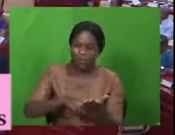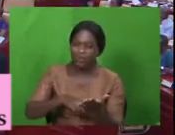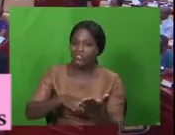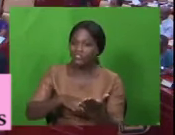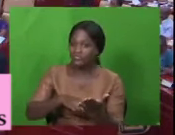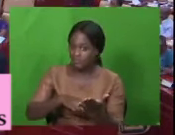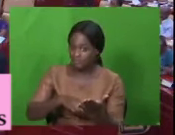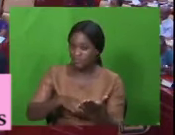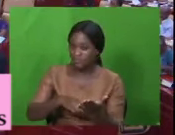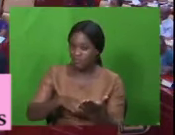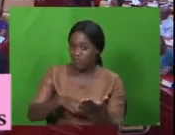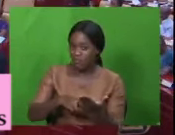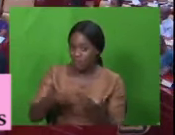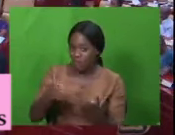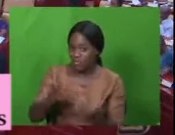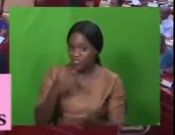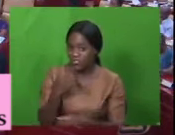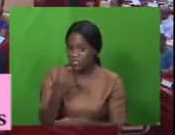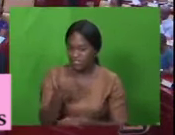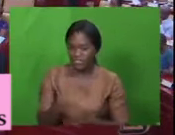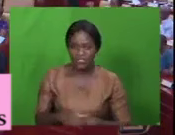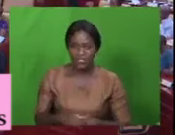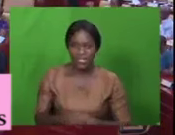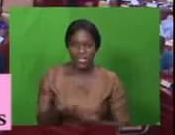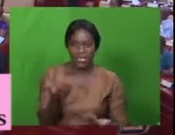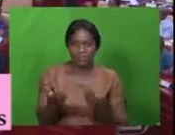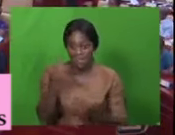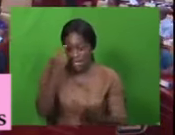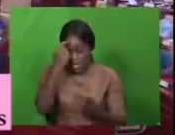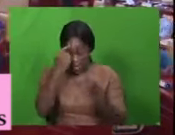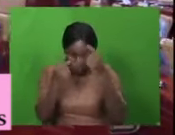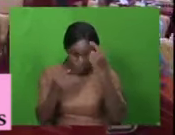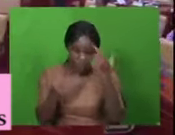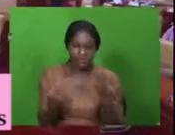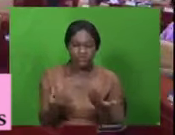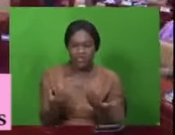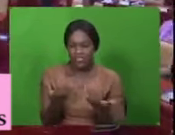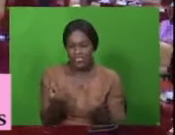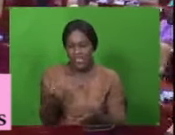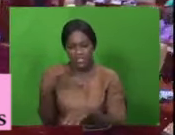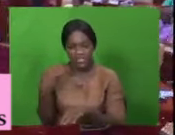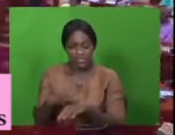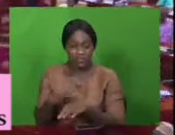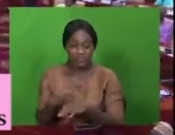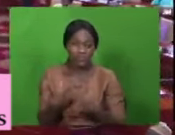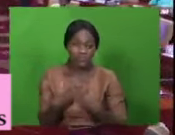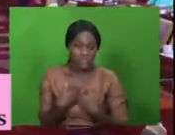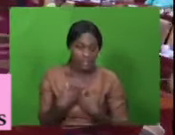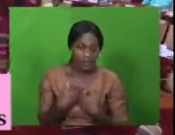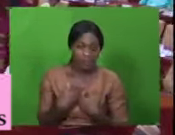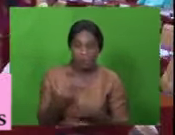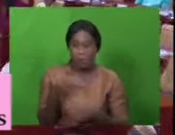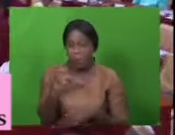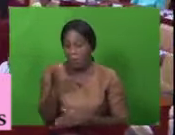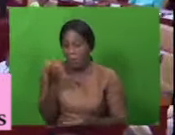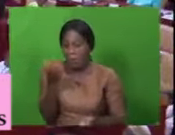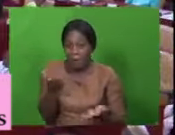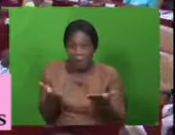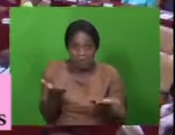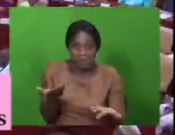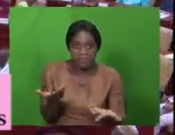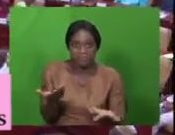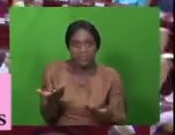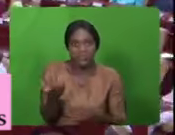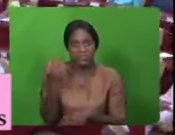Maybe because of the severity of the present difficulties, or maybe because it suits their